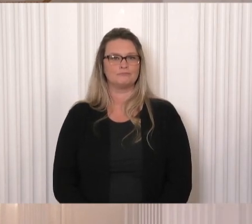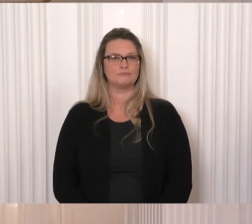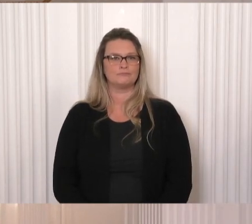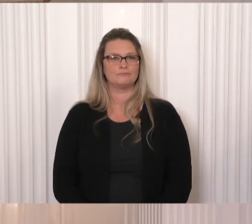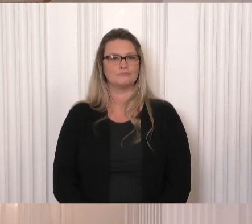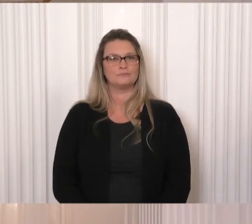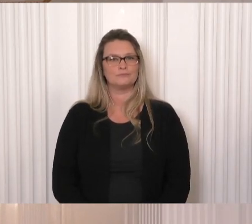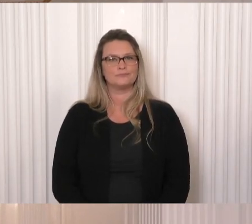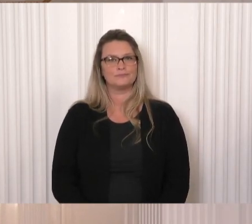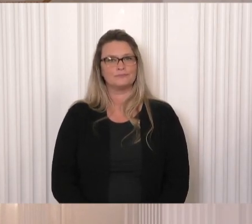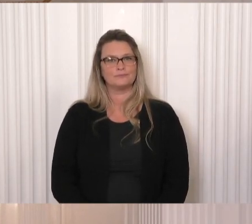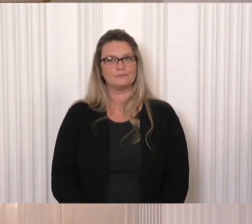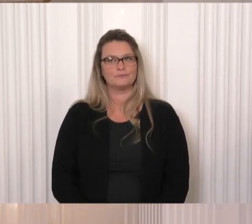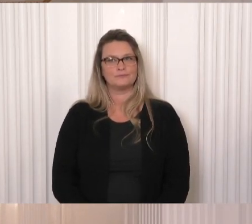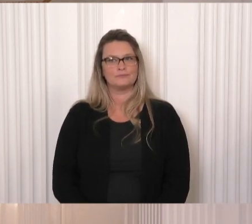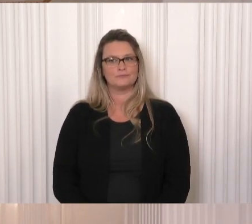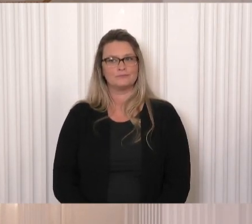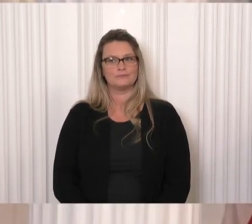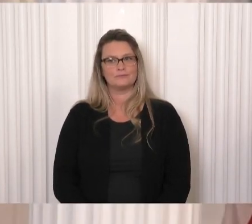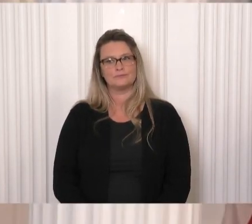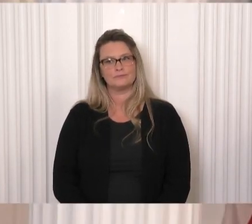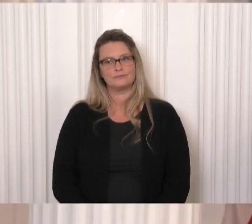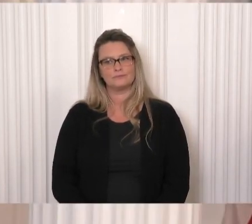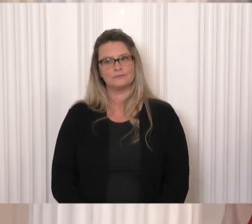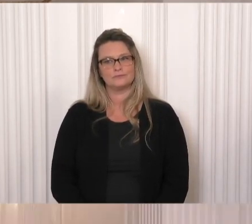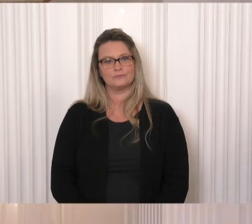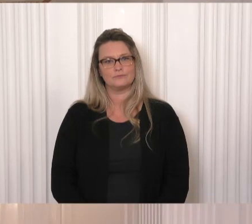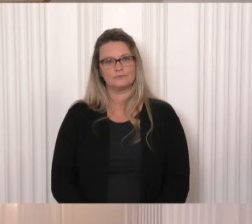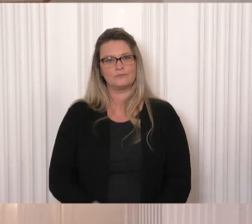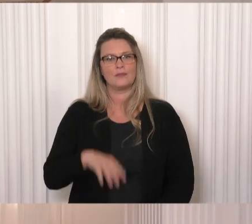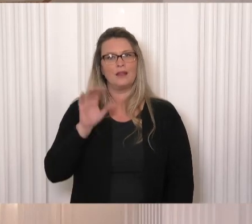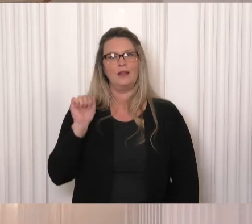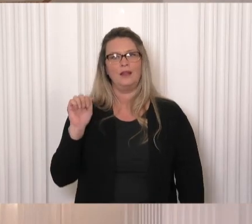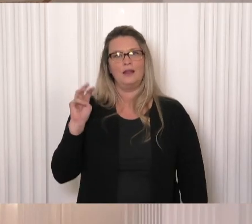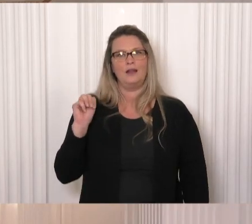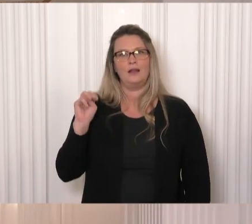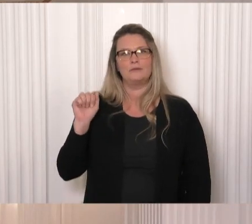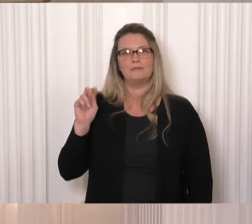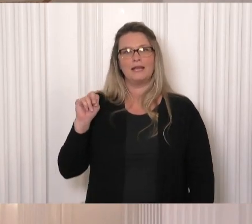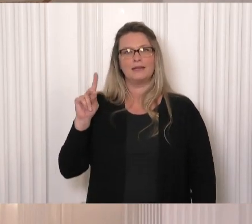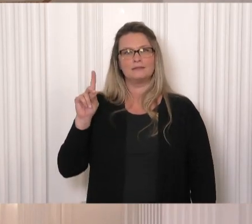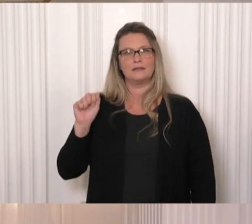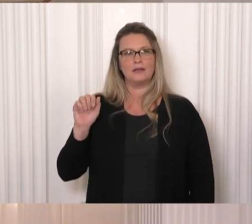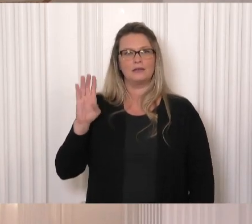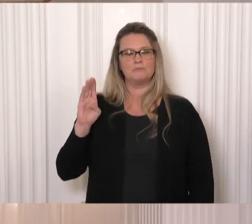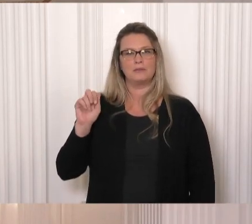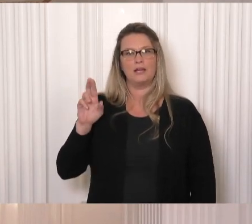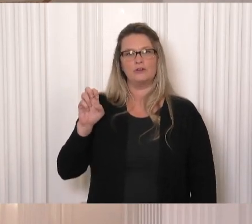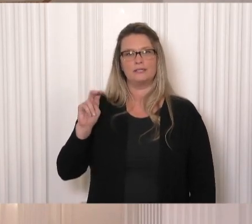Okay, thank you. Up next, we're going to go back to Amanda Barron with WSAZ.